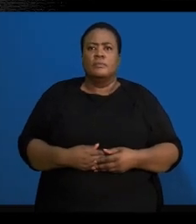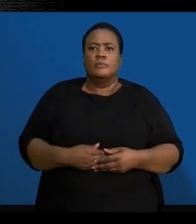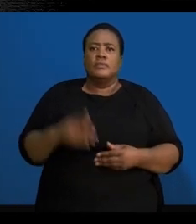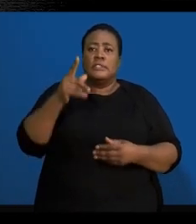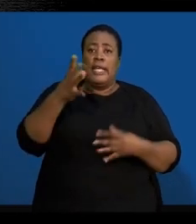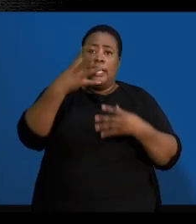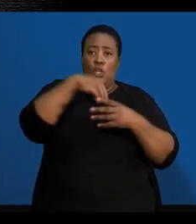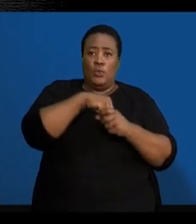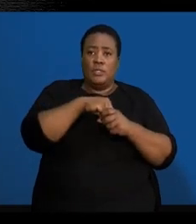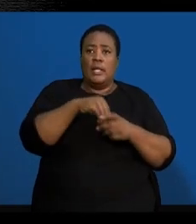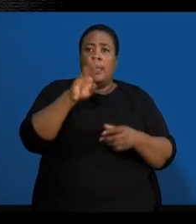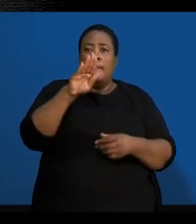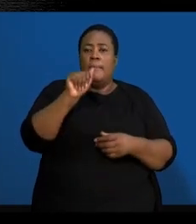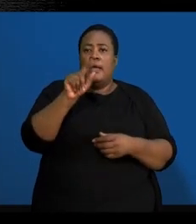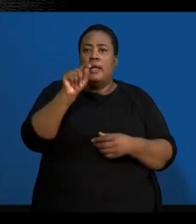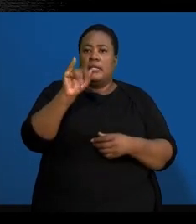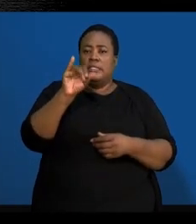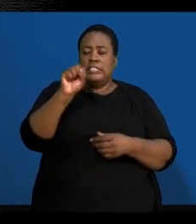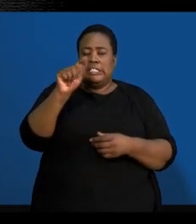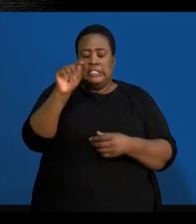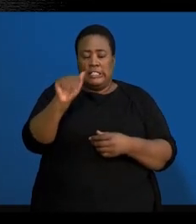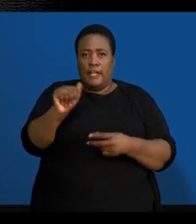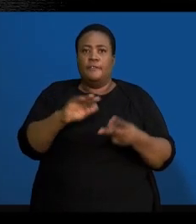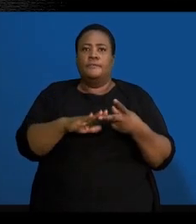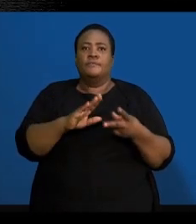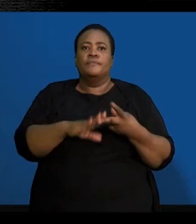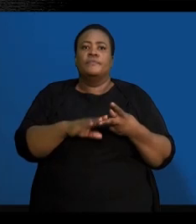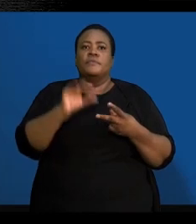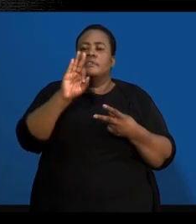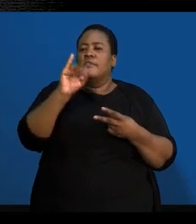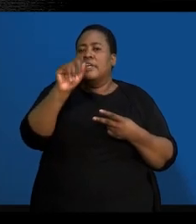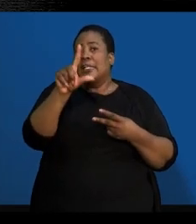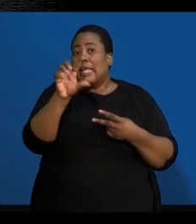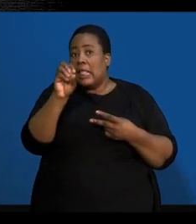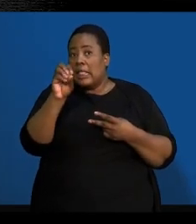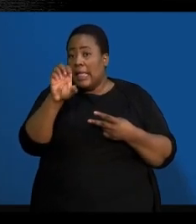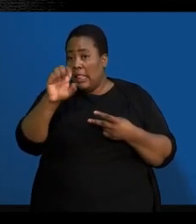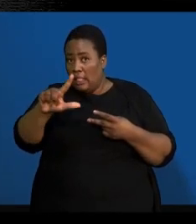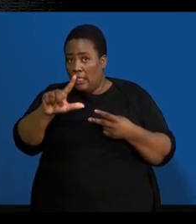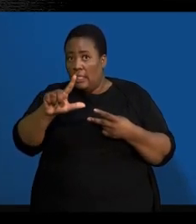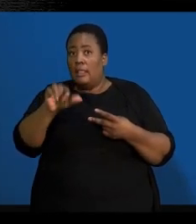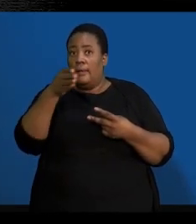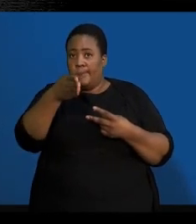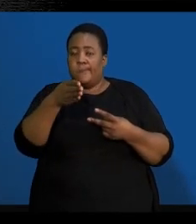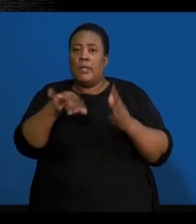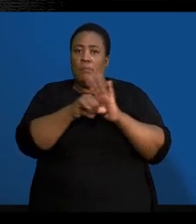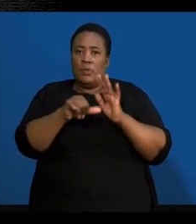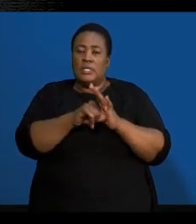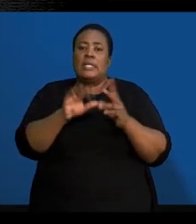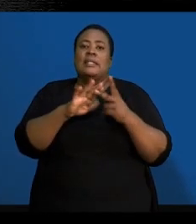included Batista, very important. You have Fidel Castro, very important. You have the date